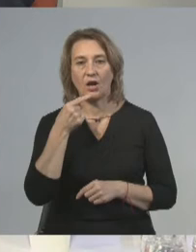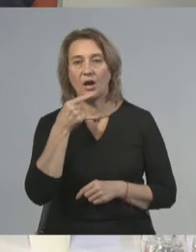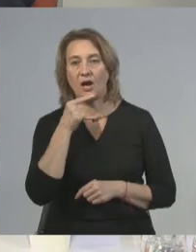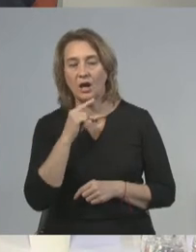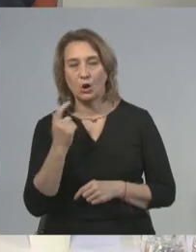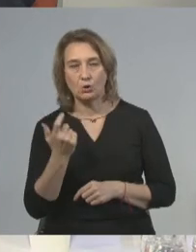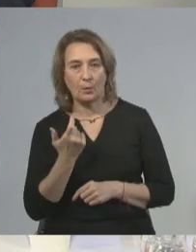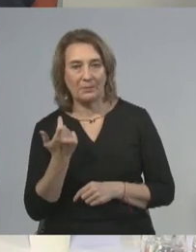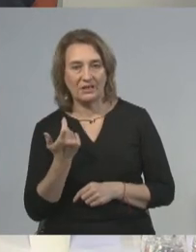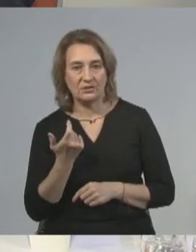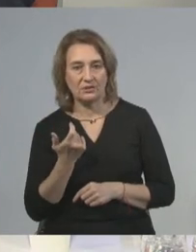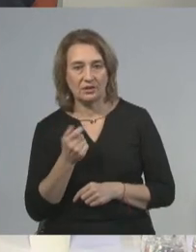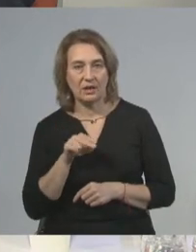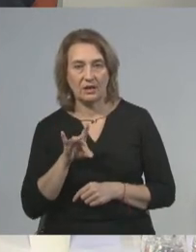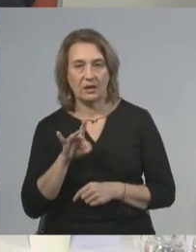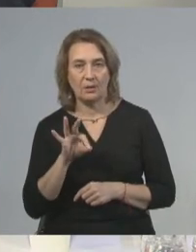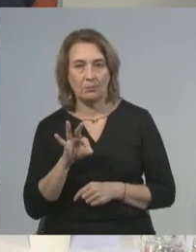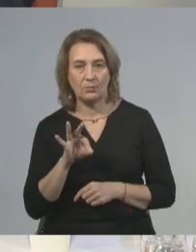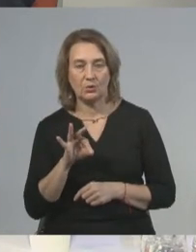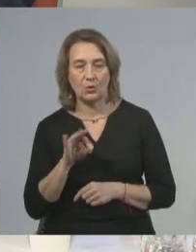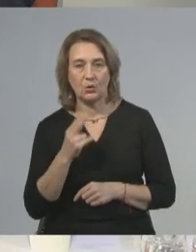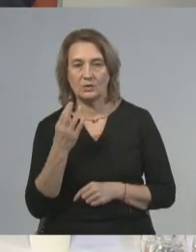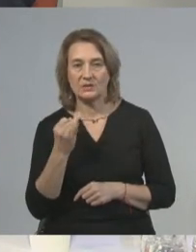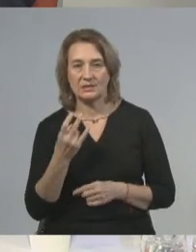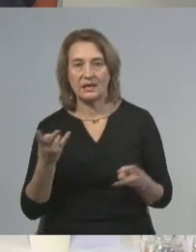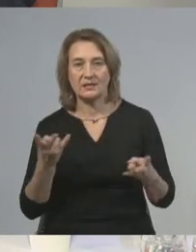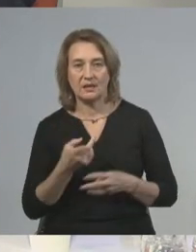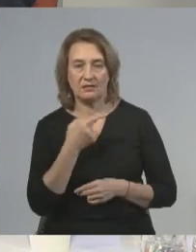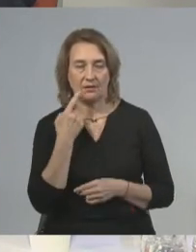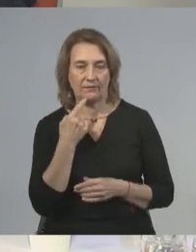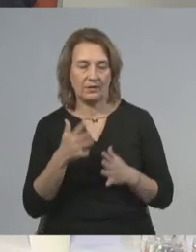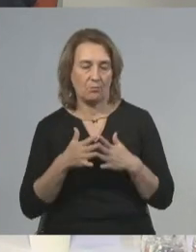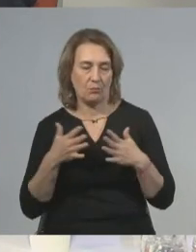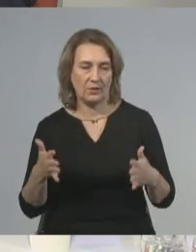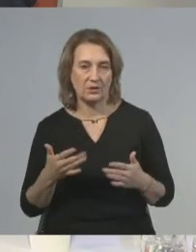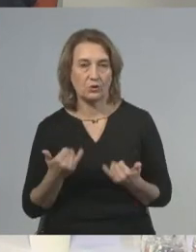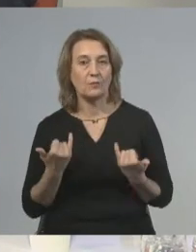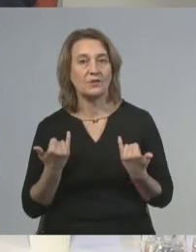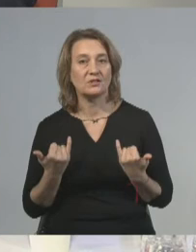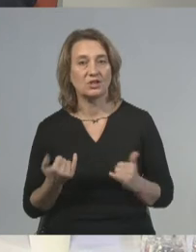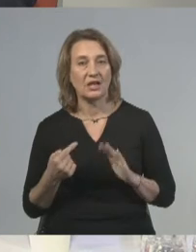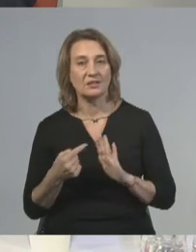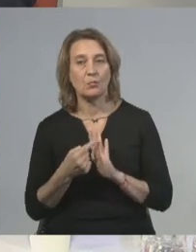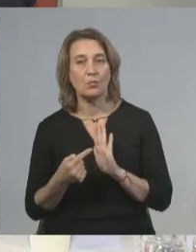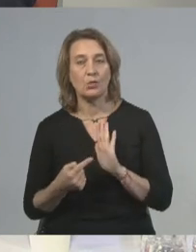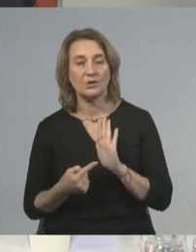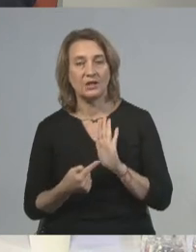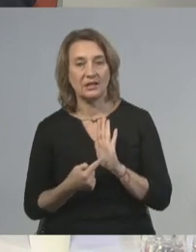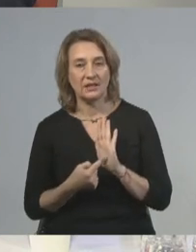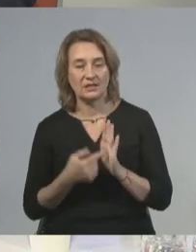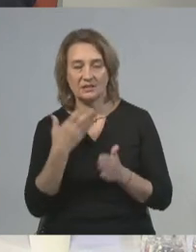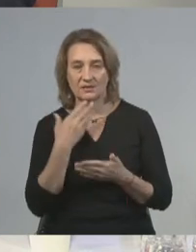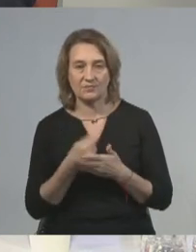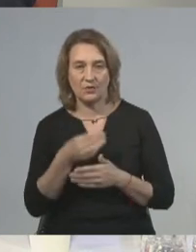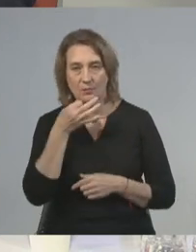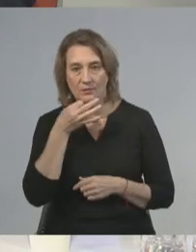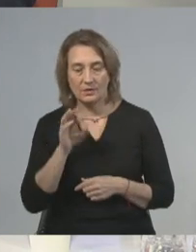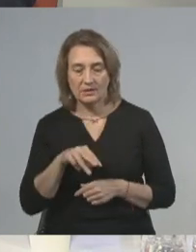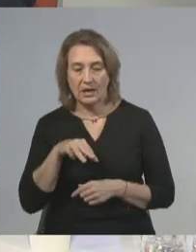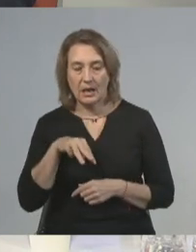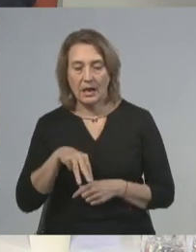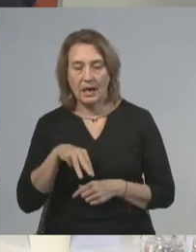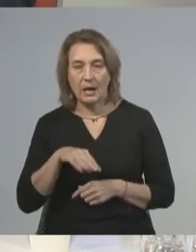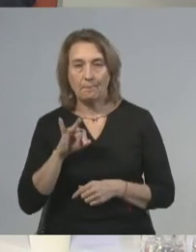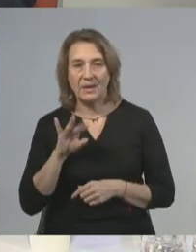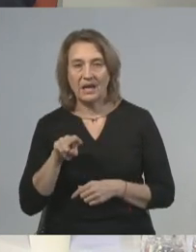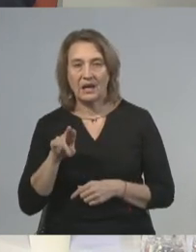economical violence are not uh covered fully and they're worth talking about more i would like to hear